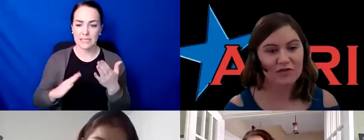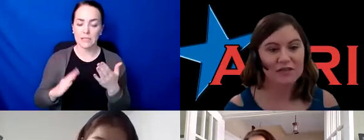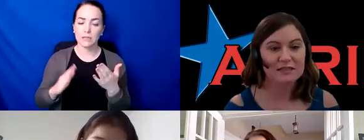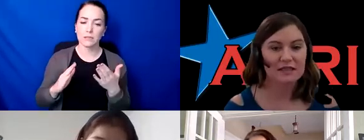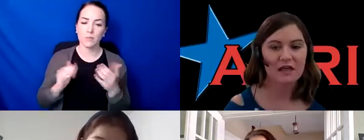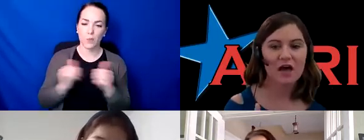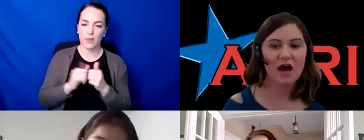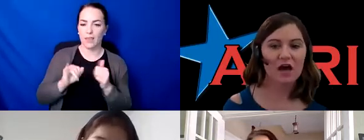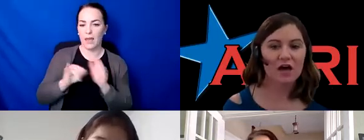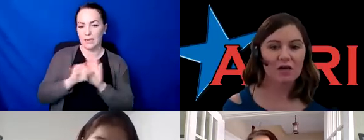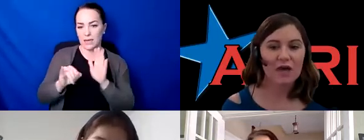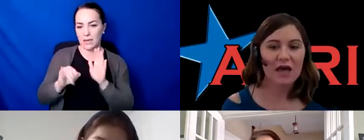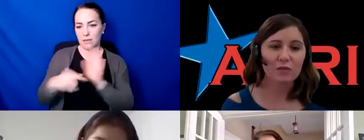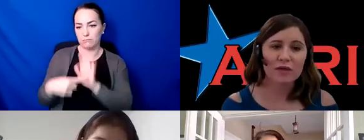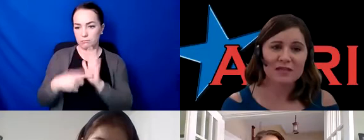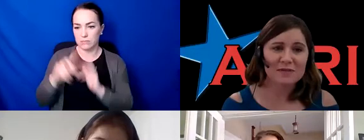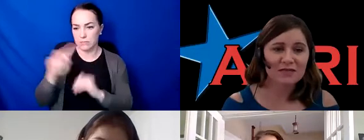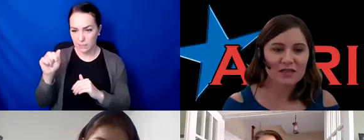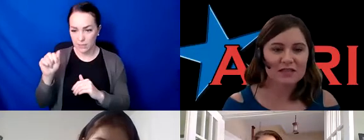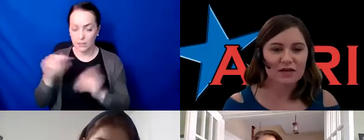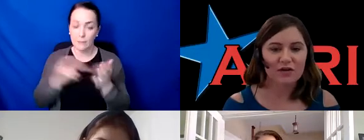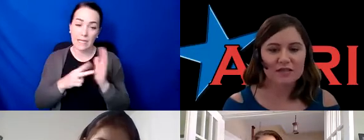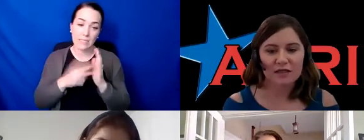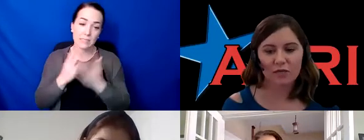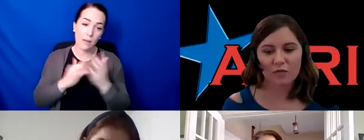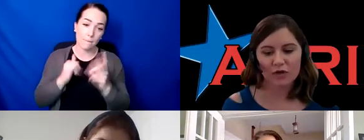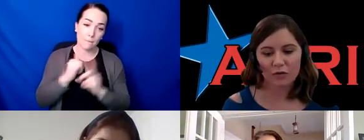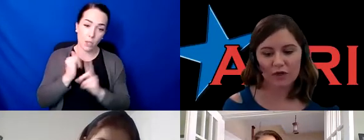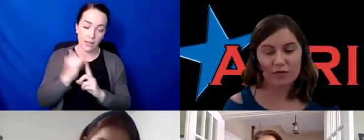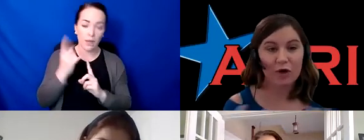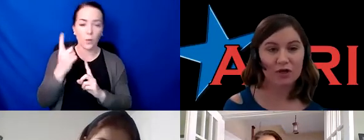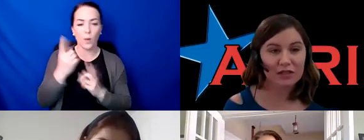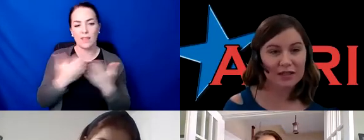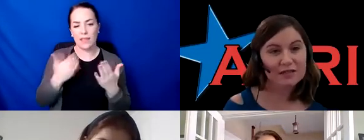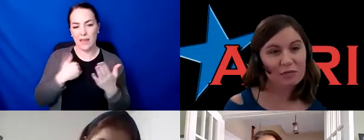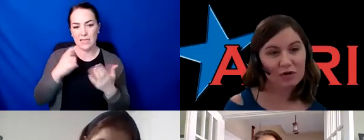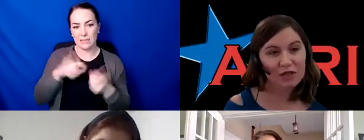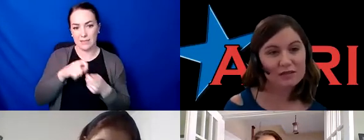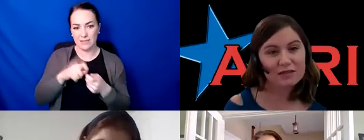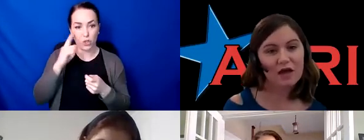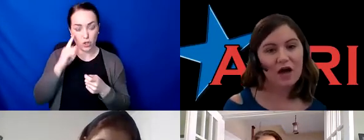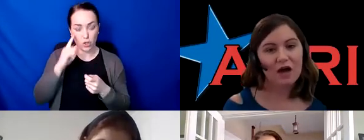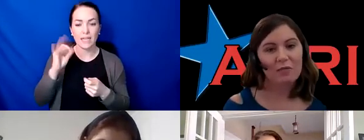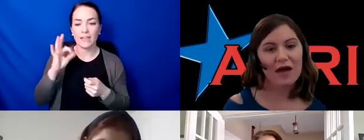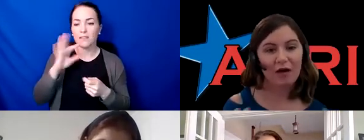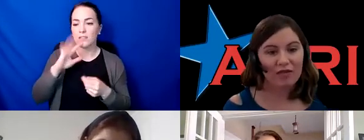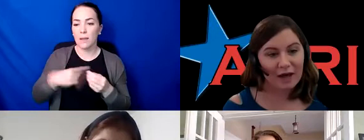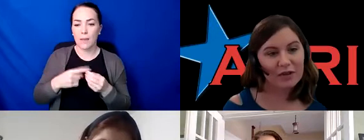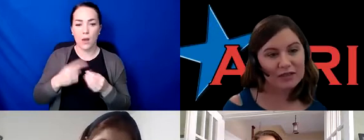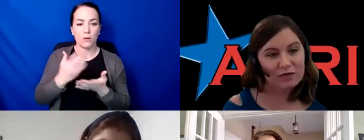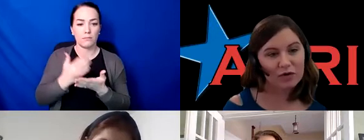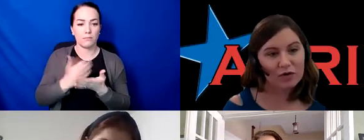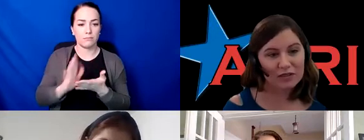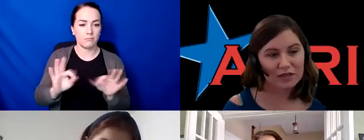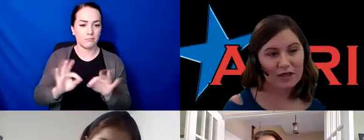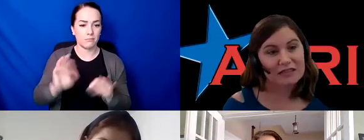happened previously. And one of the specific things I heard is like when you're working with marginalized communities, how that